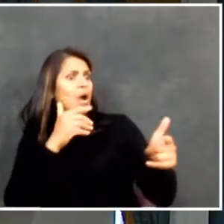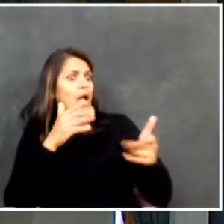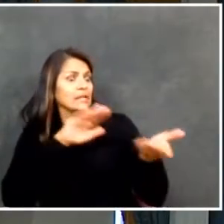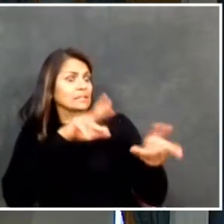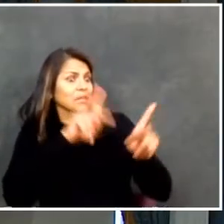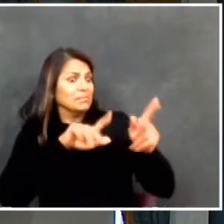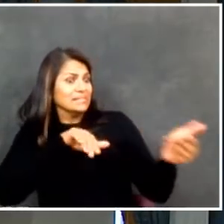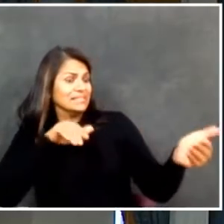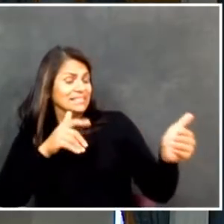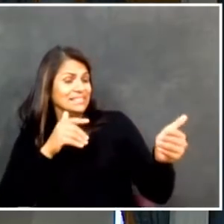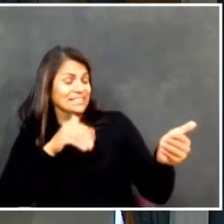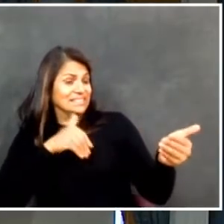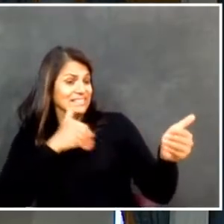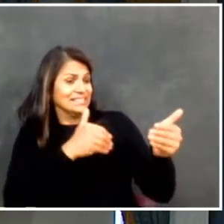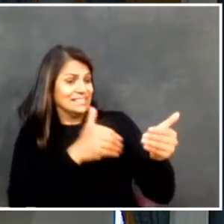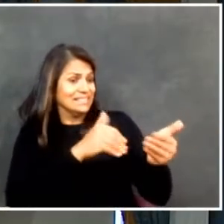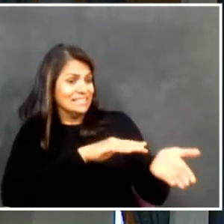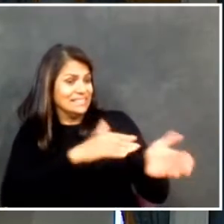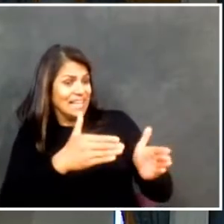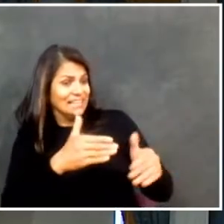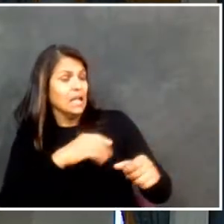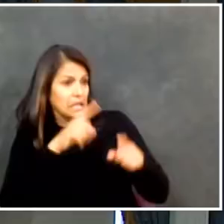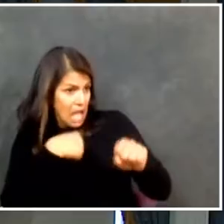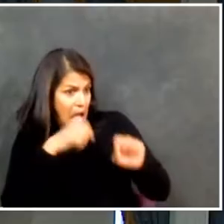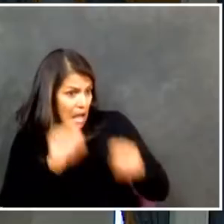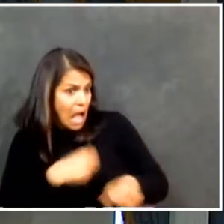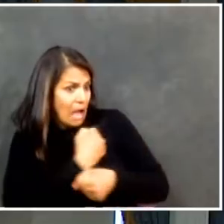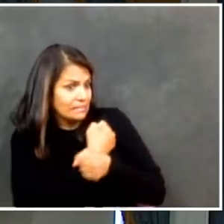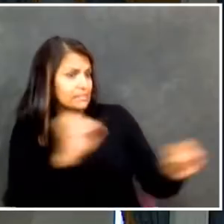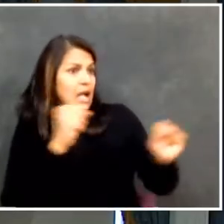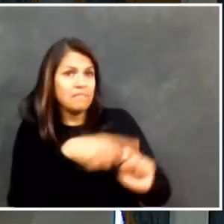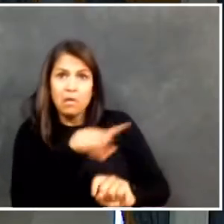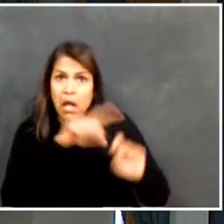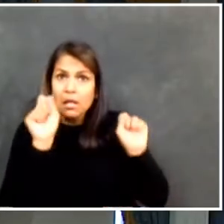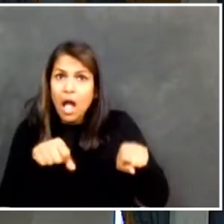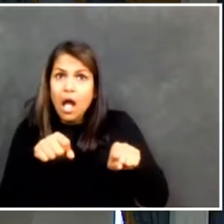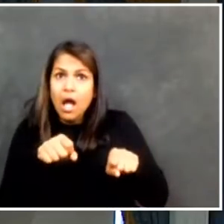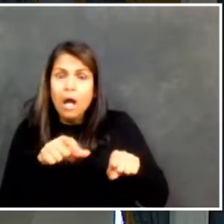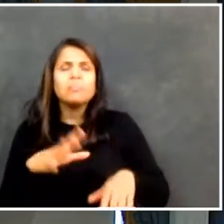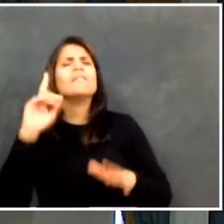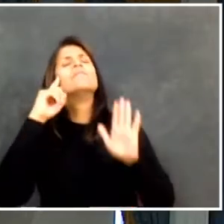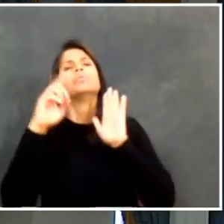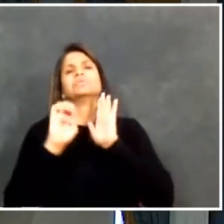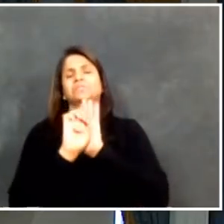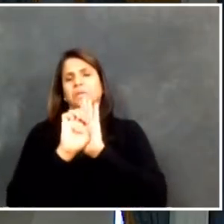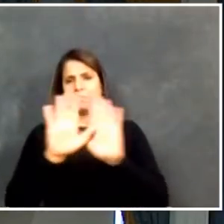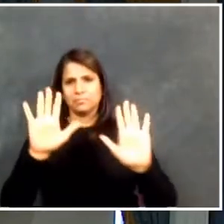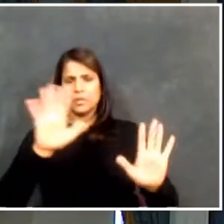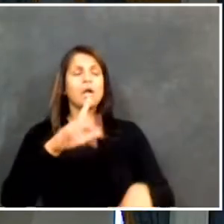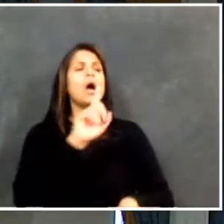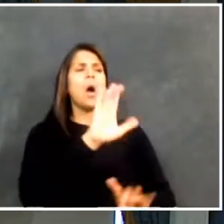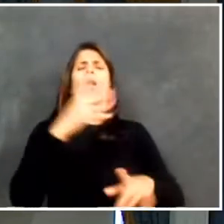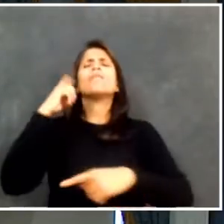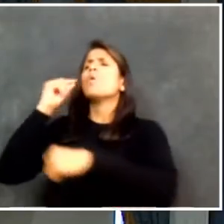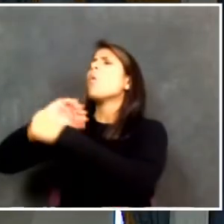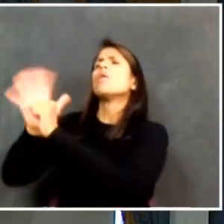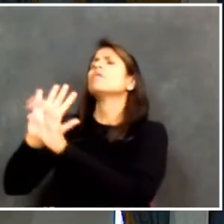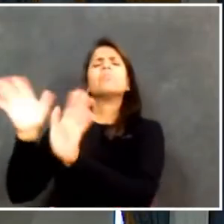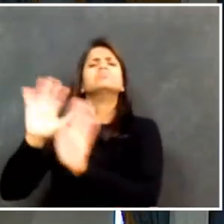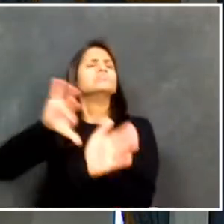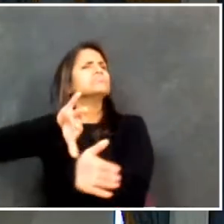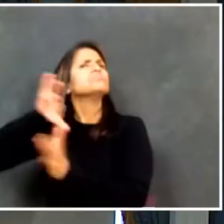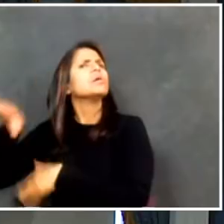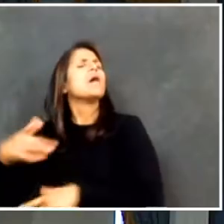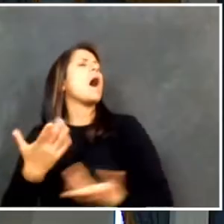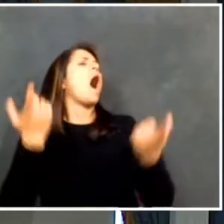a stroke at home and help didn't get there fast enough, and they did not have COVID or any of